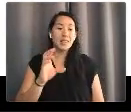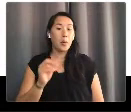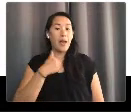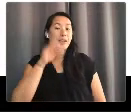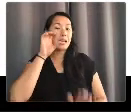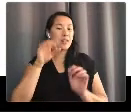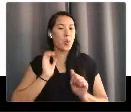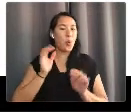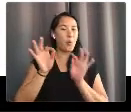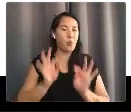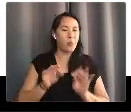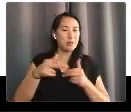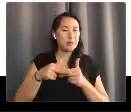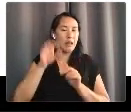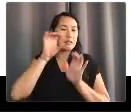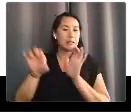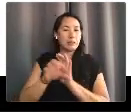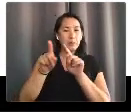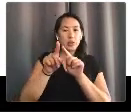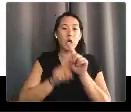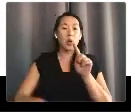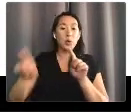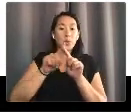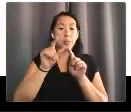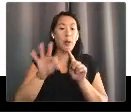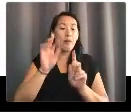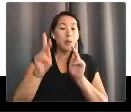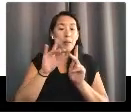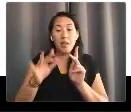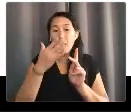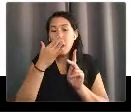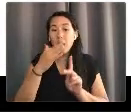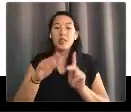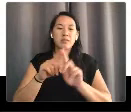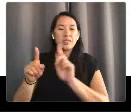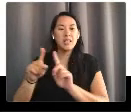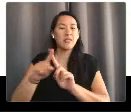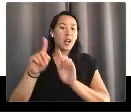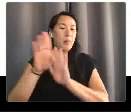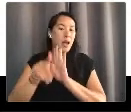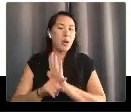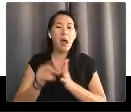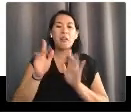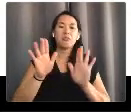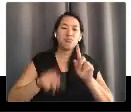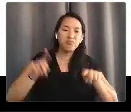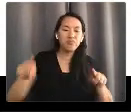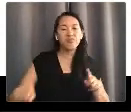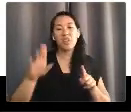circle of a group of people of color of various dark brown, light brown, and tan skin,